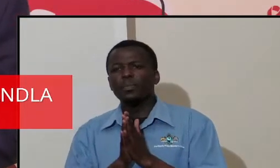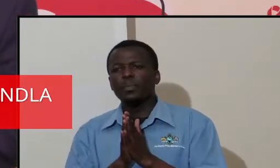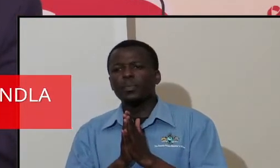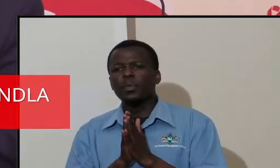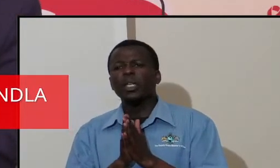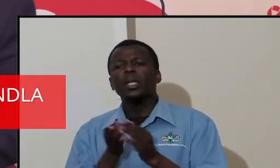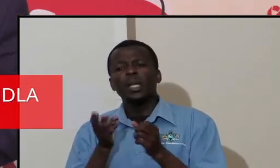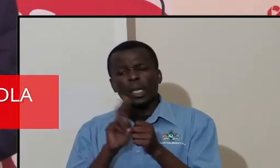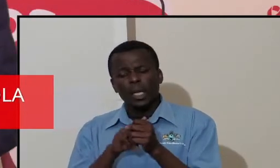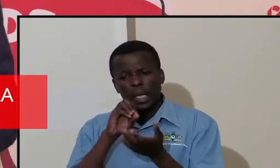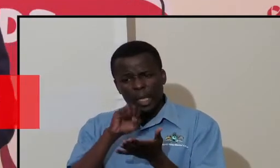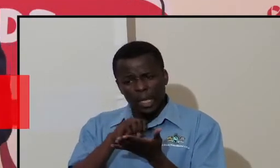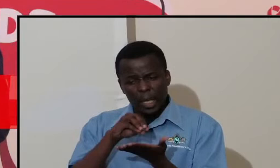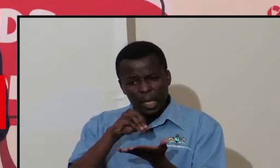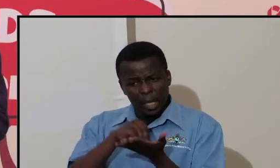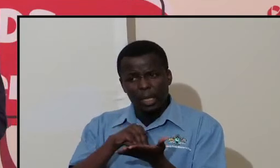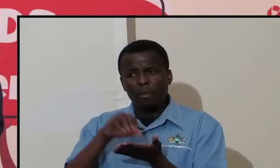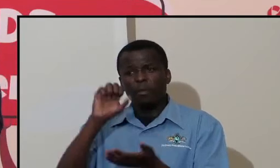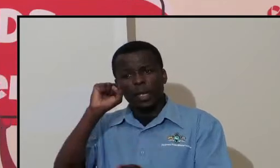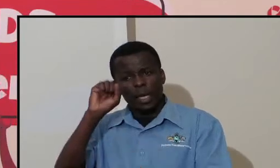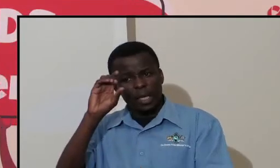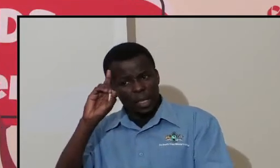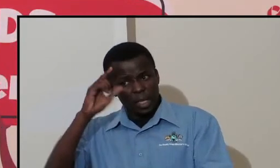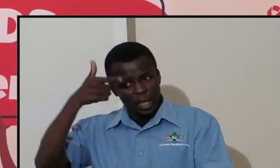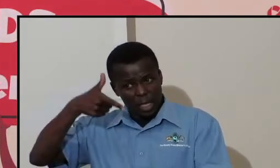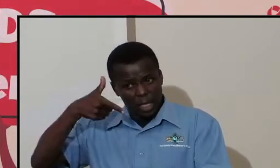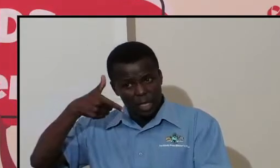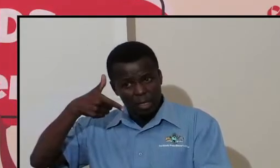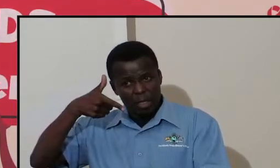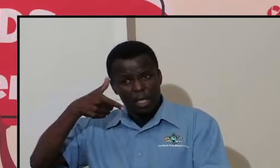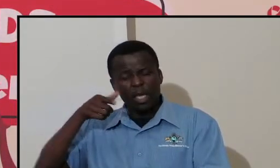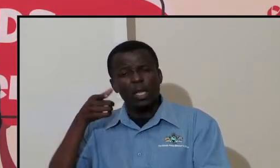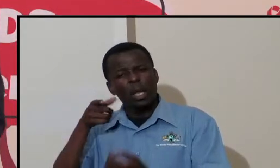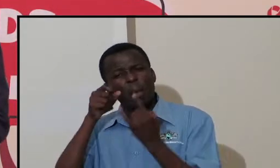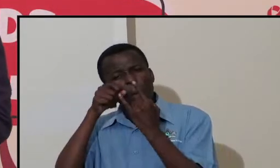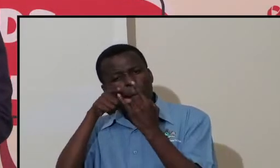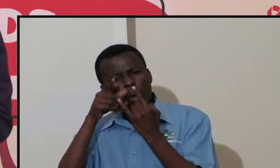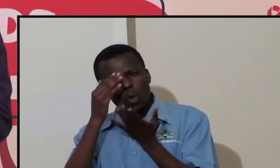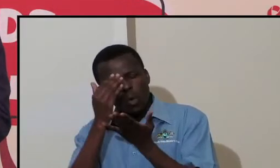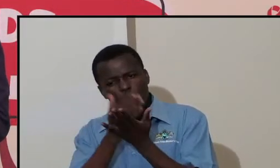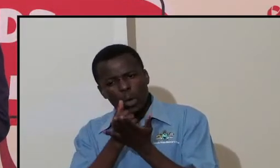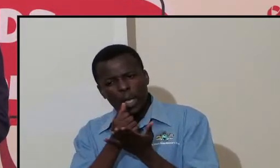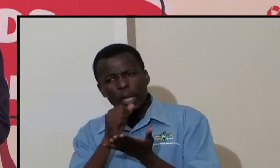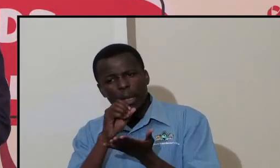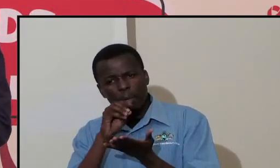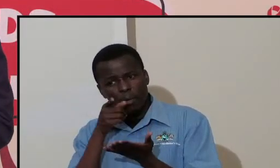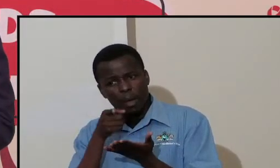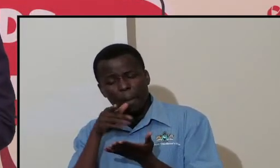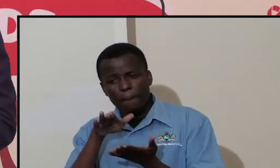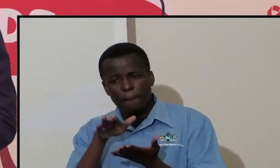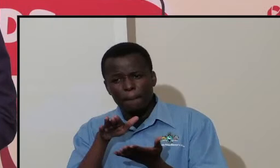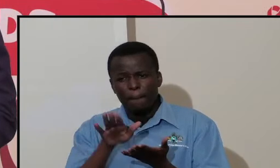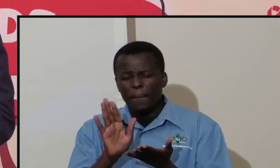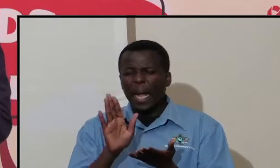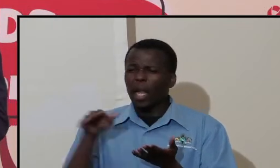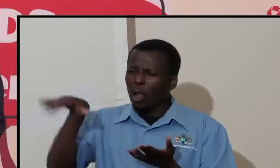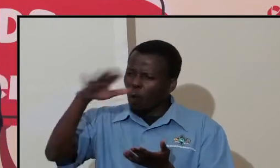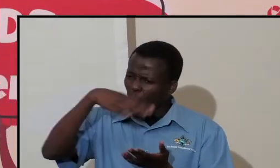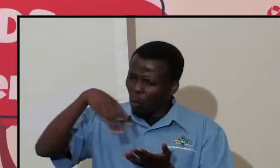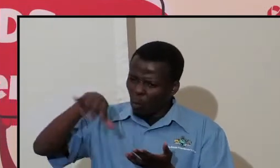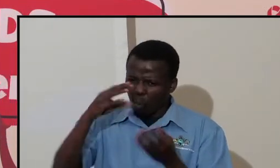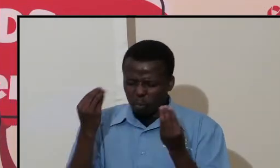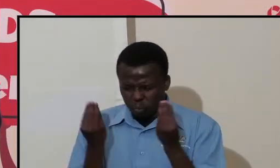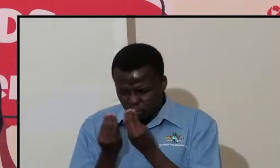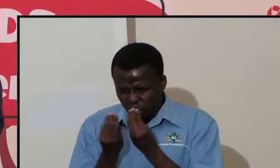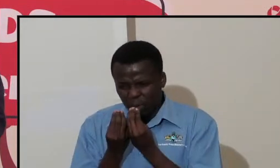Sustainable Development Goals, which is the Global Compact for Development, call for no one to be left behind. It is indeed